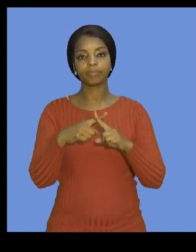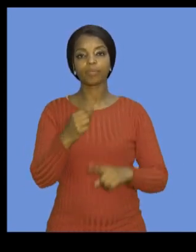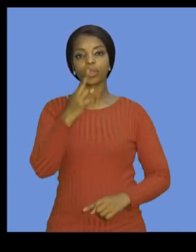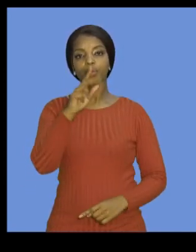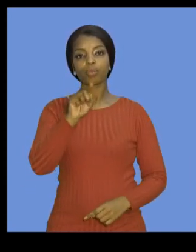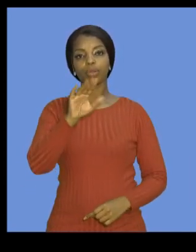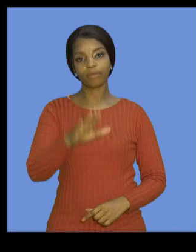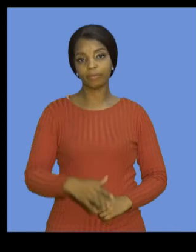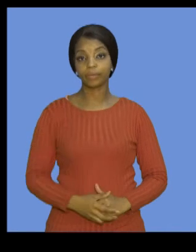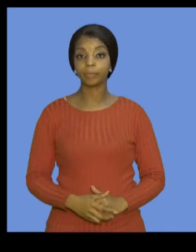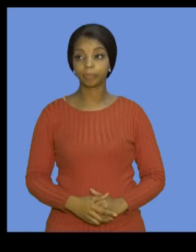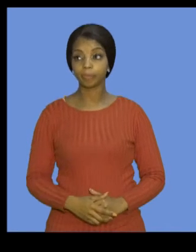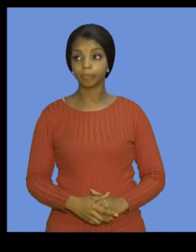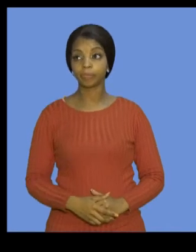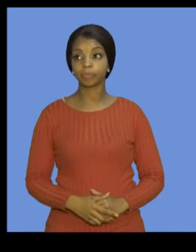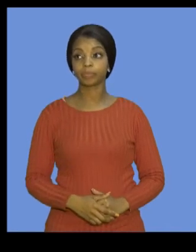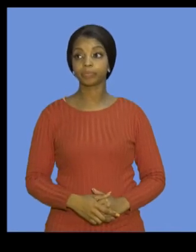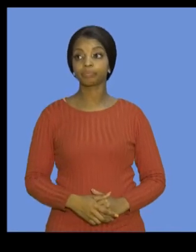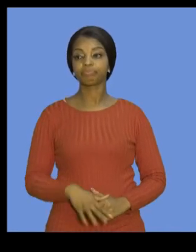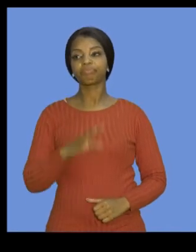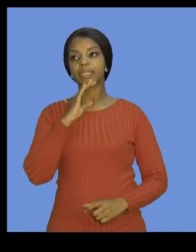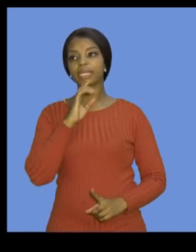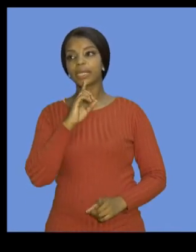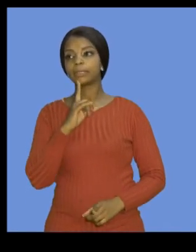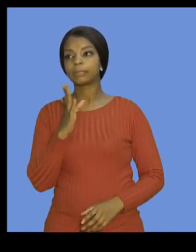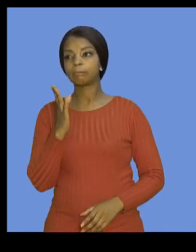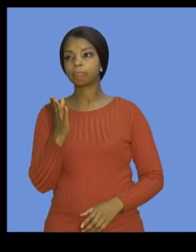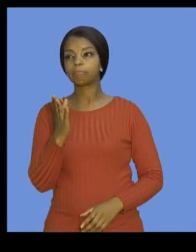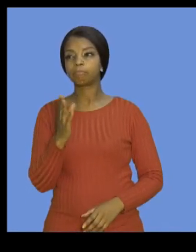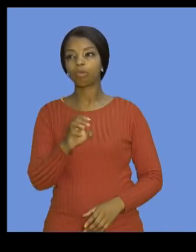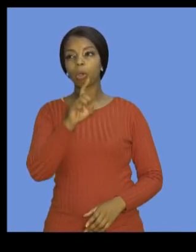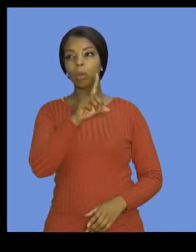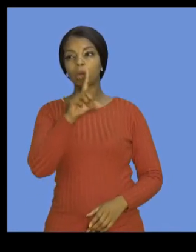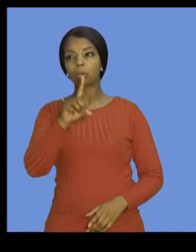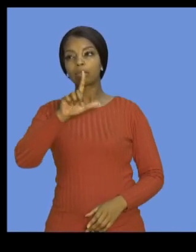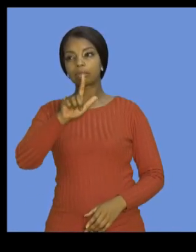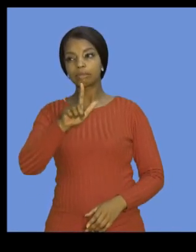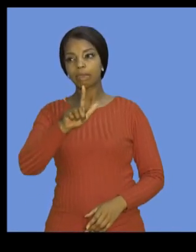by 2.5, and that will actually give me